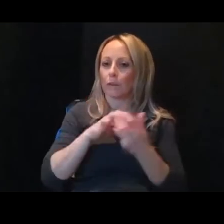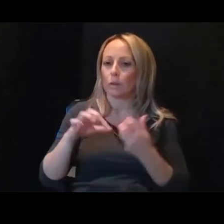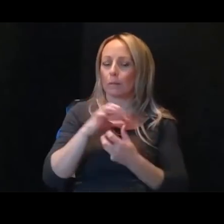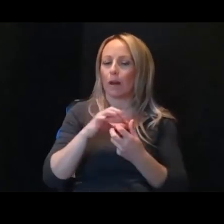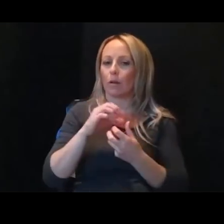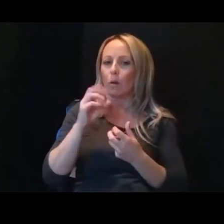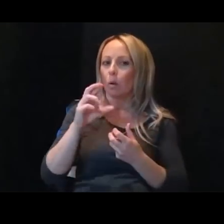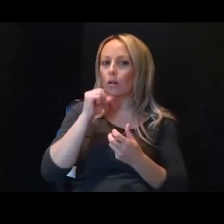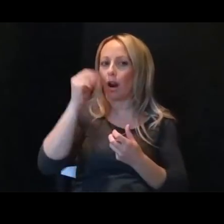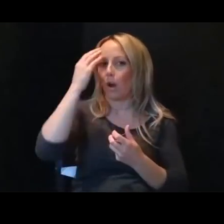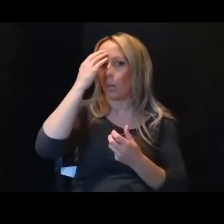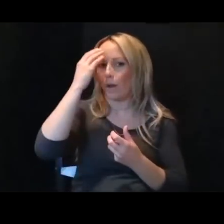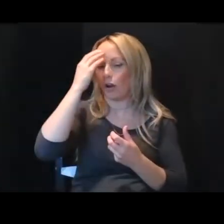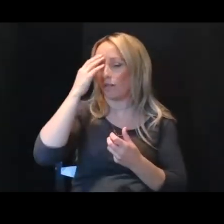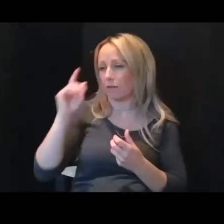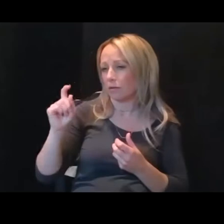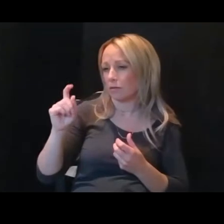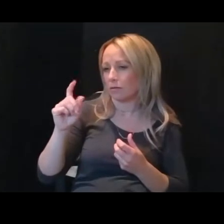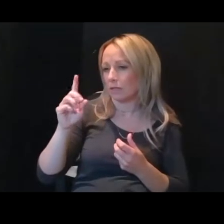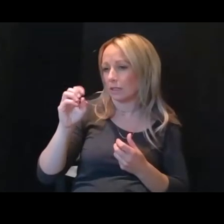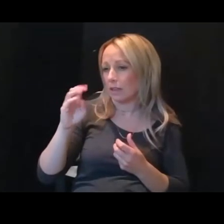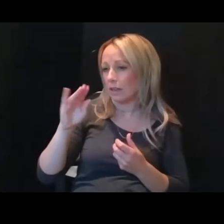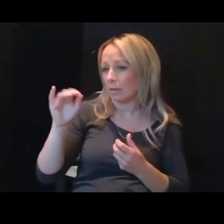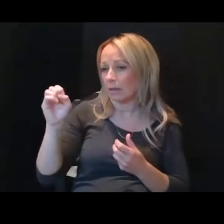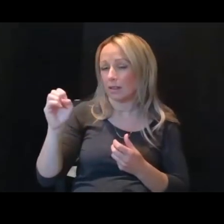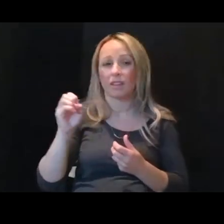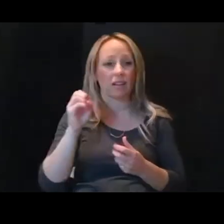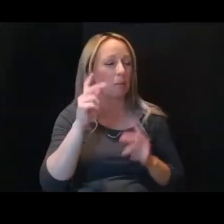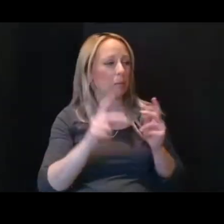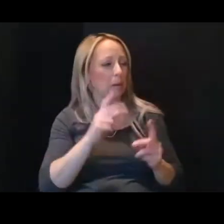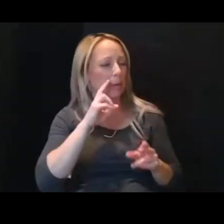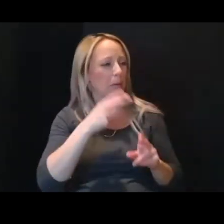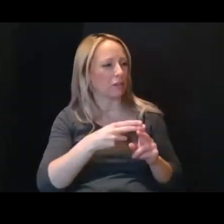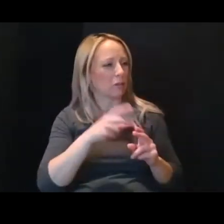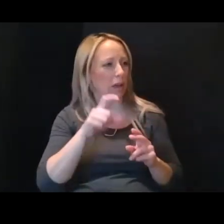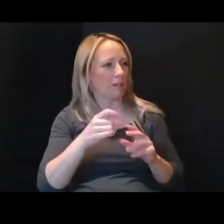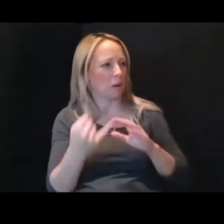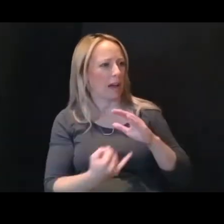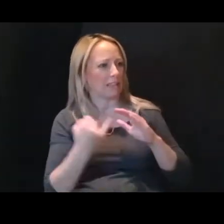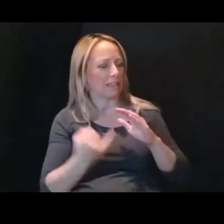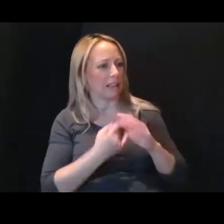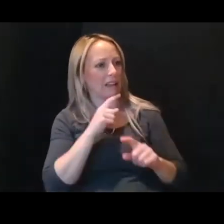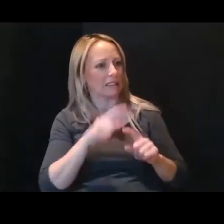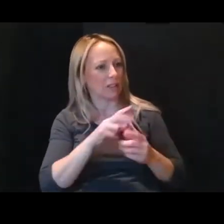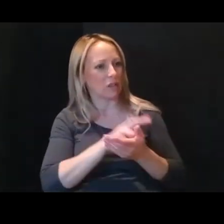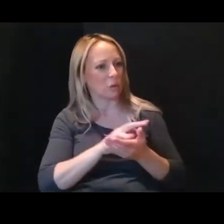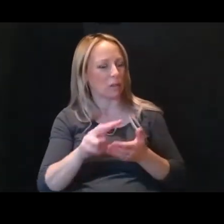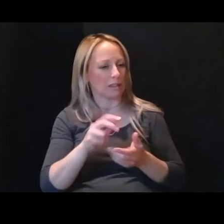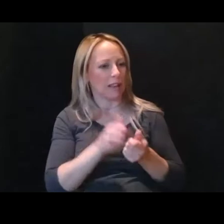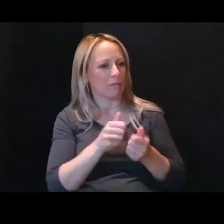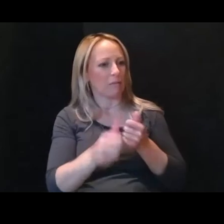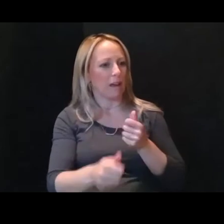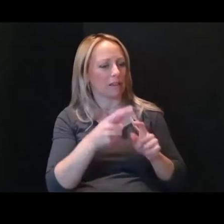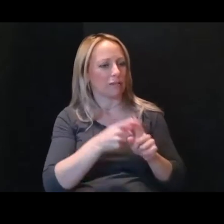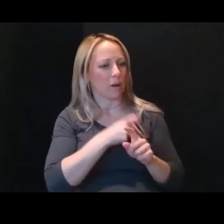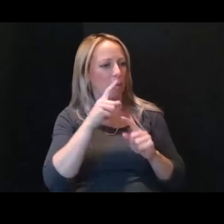Debbie, would you like to answer that first? That they have to isolate until the 2 weeks have passed from when their